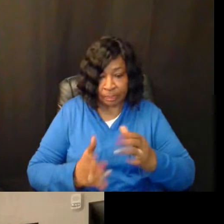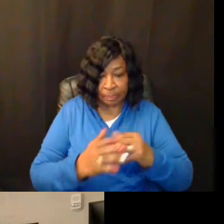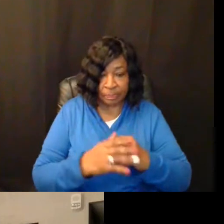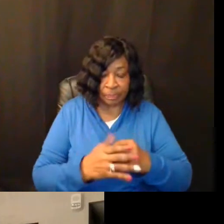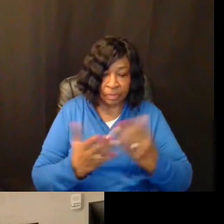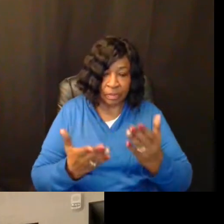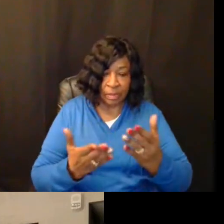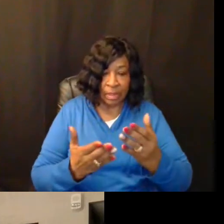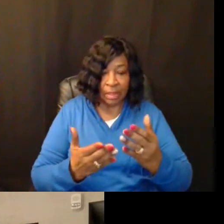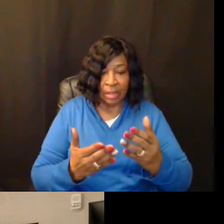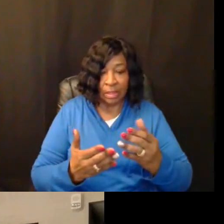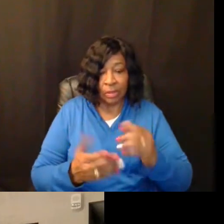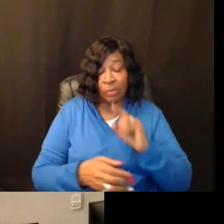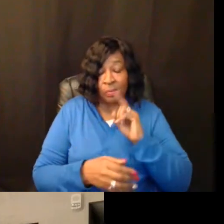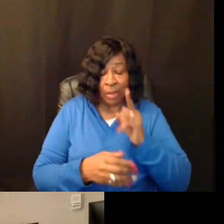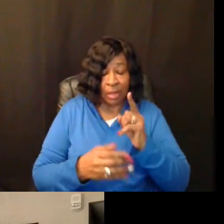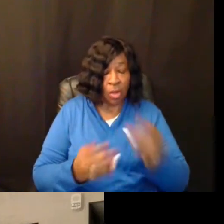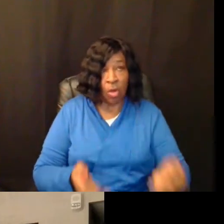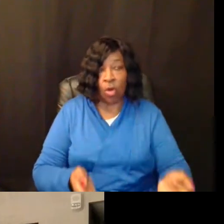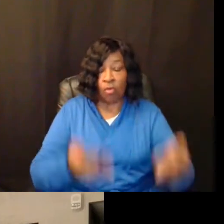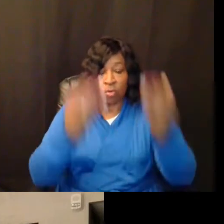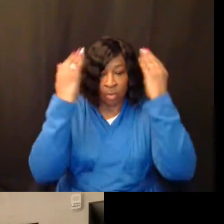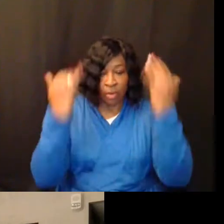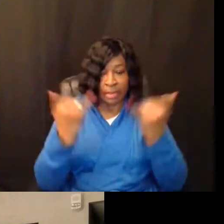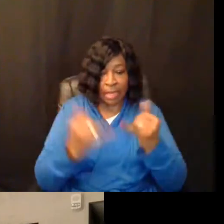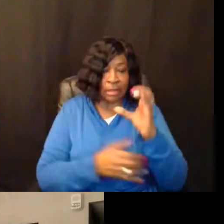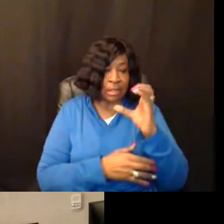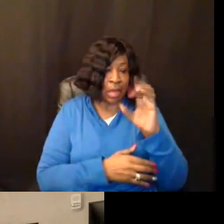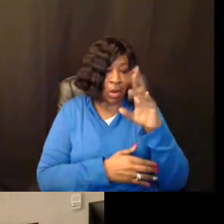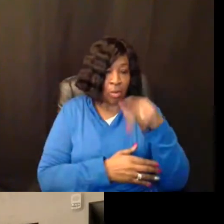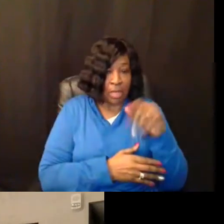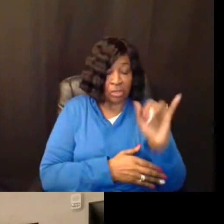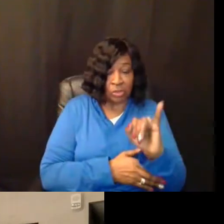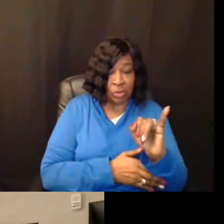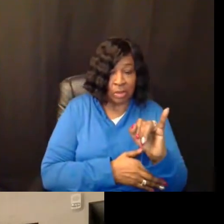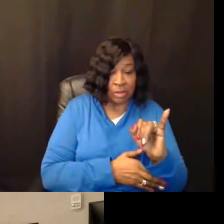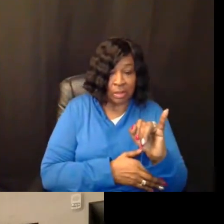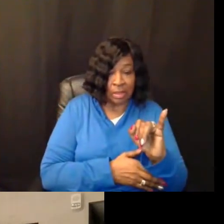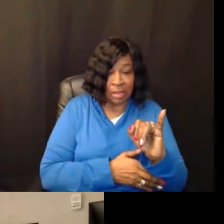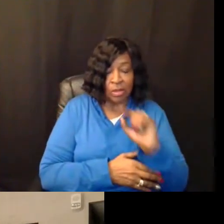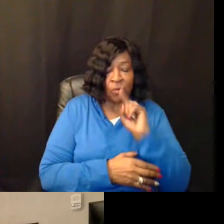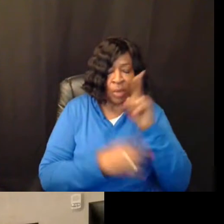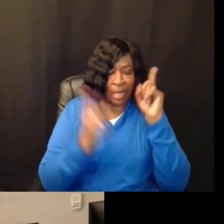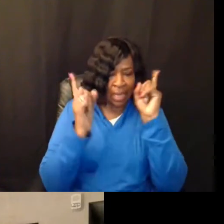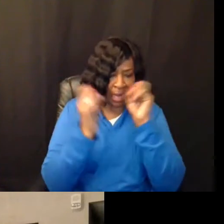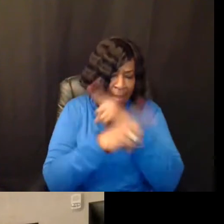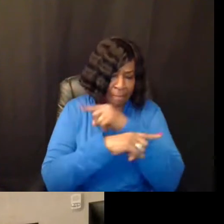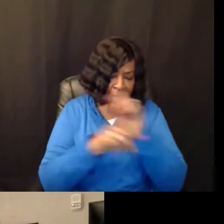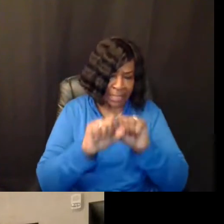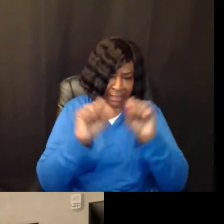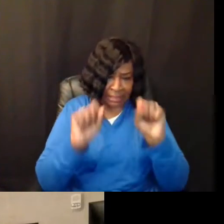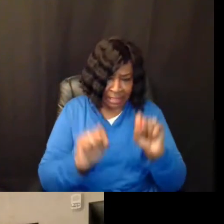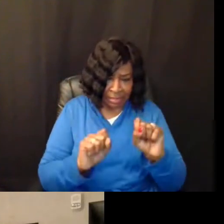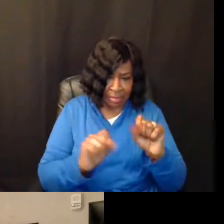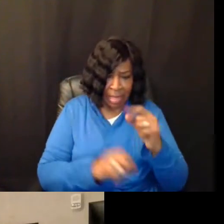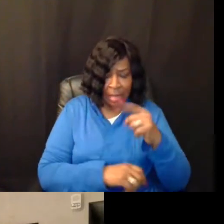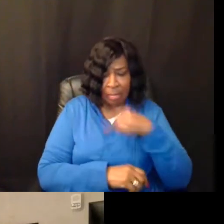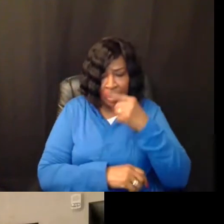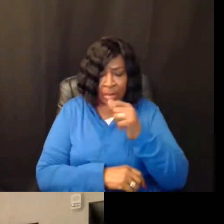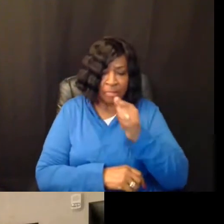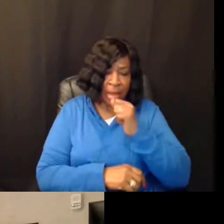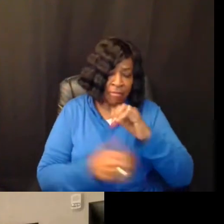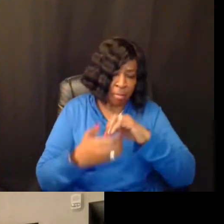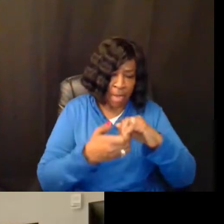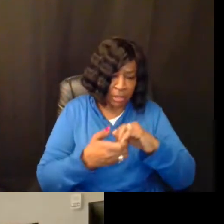So overwhelmingly at the moment, crop insurance is a really complex system, a public-private partnership